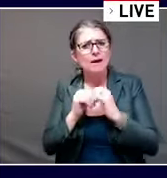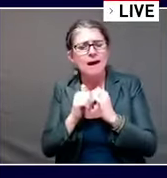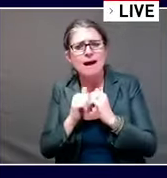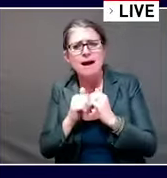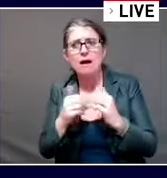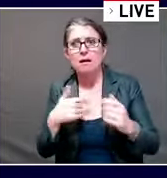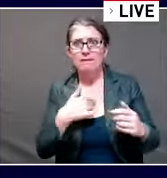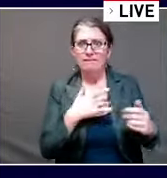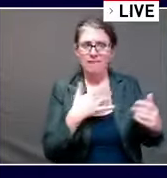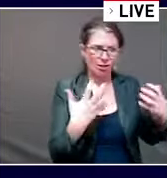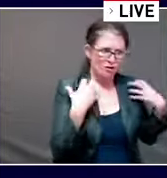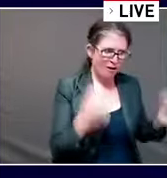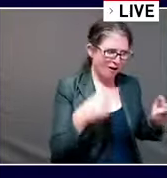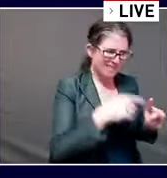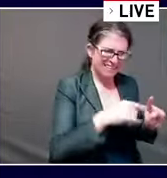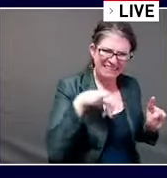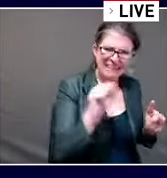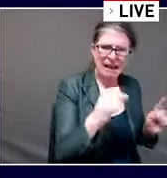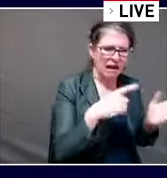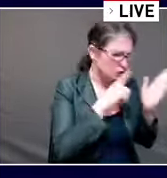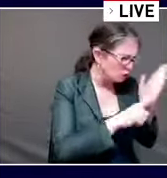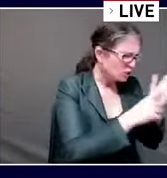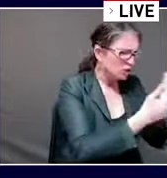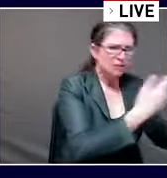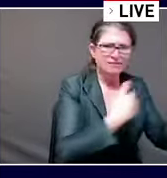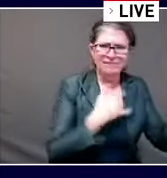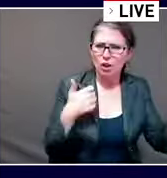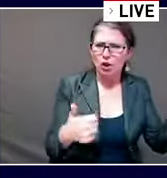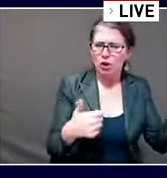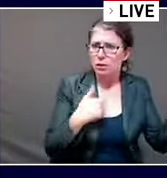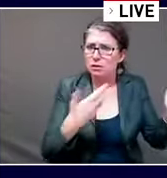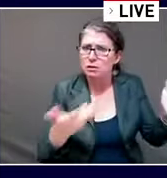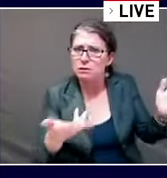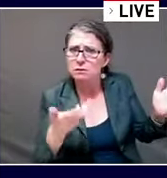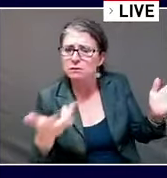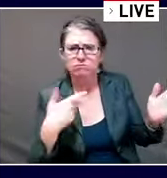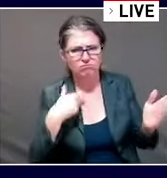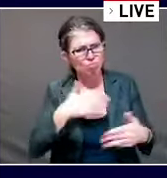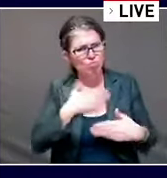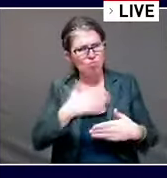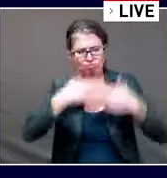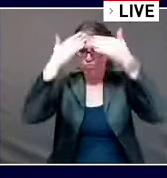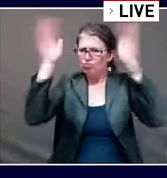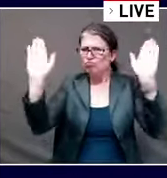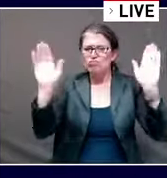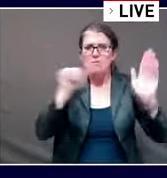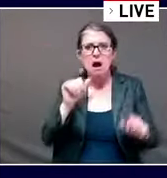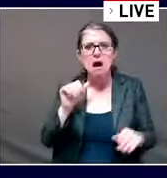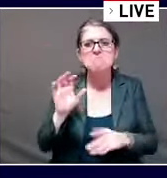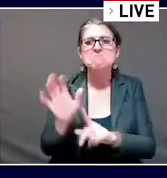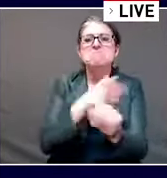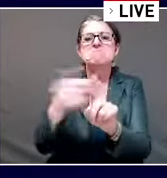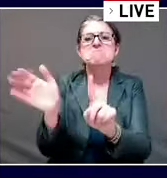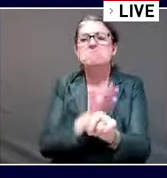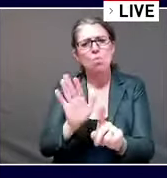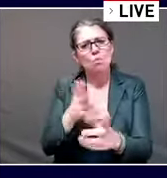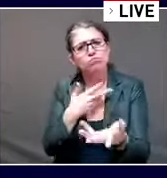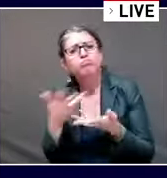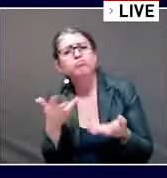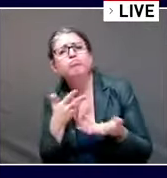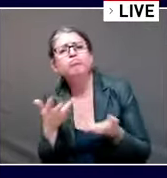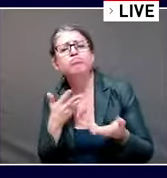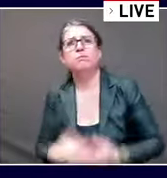conversations taking, and are they already underway, or what's the situation with that? Right now, without knowing the data,